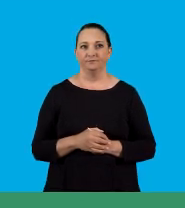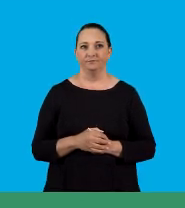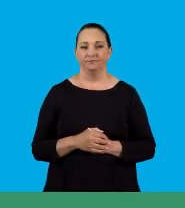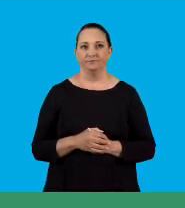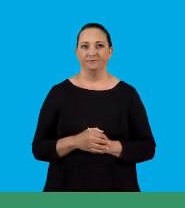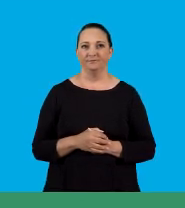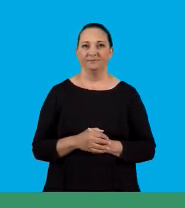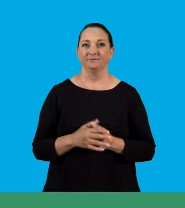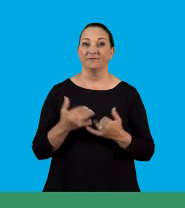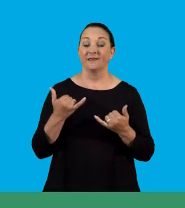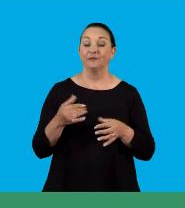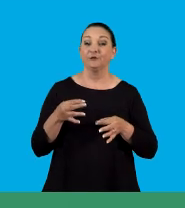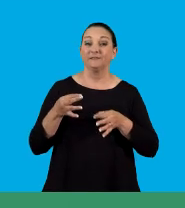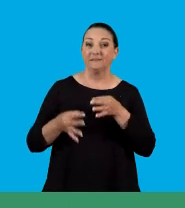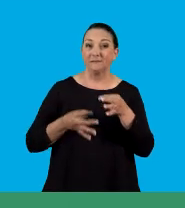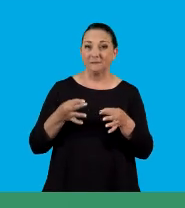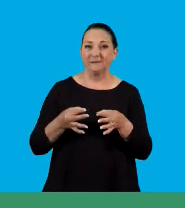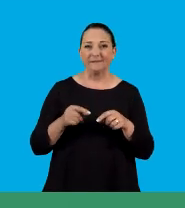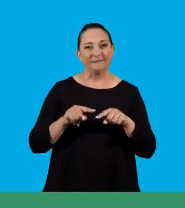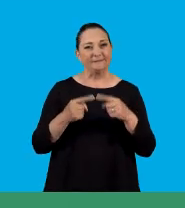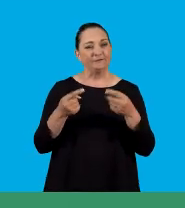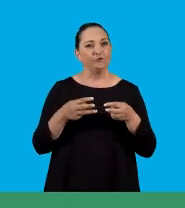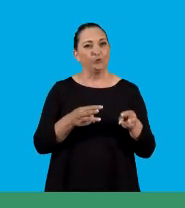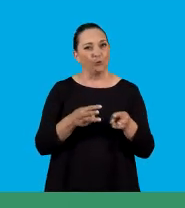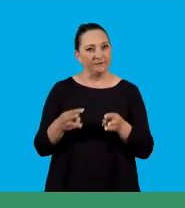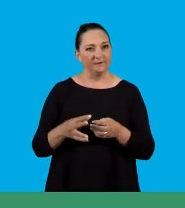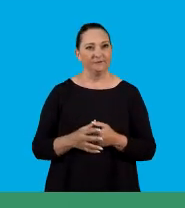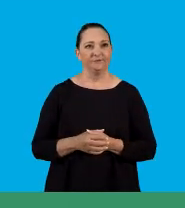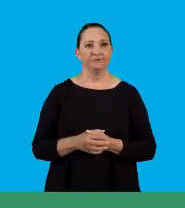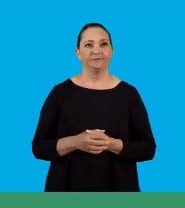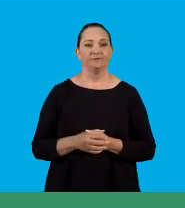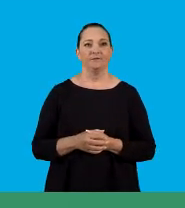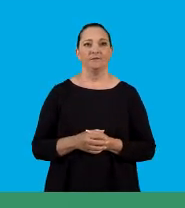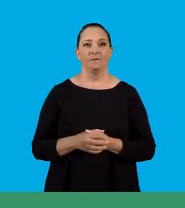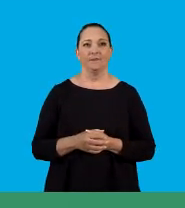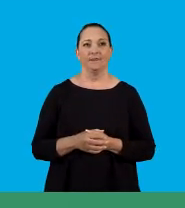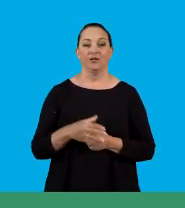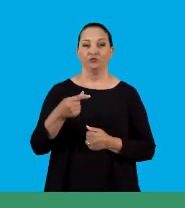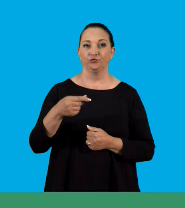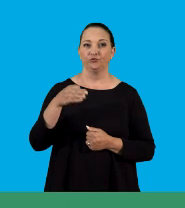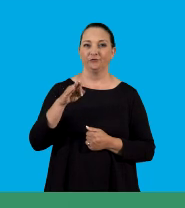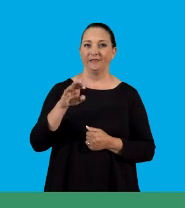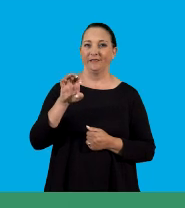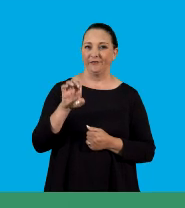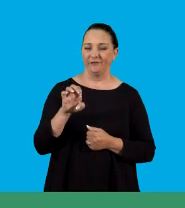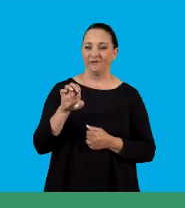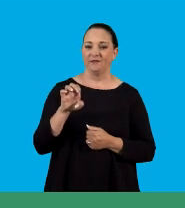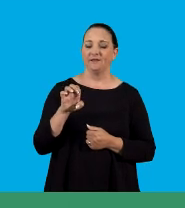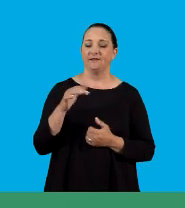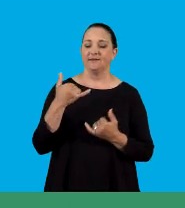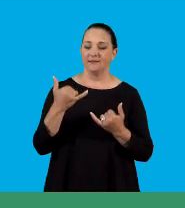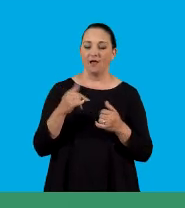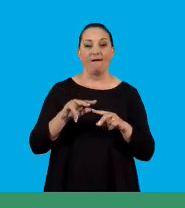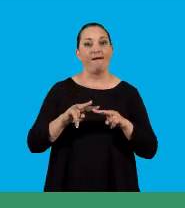we move to explaining other ways. So explain to grow fast enterprise, other ways. Here